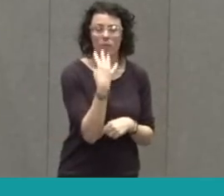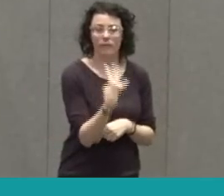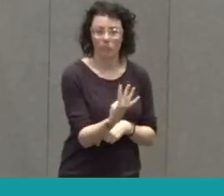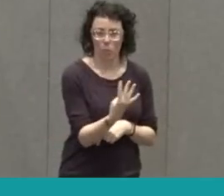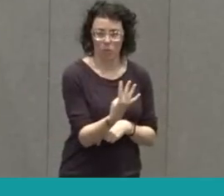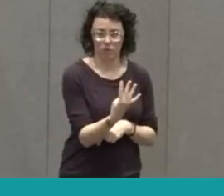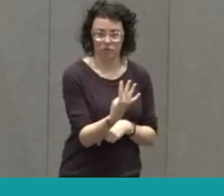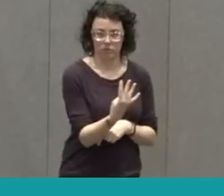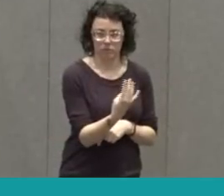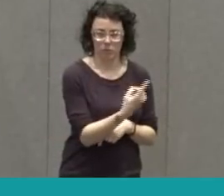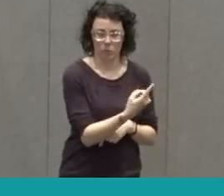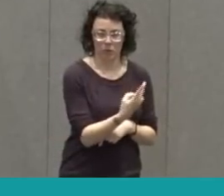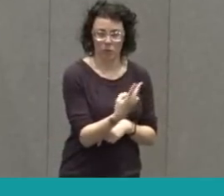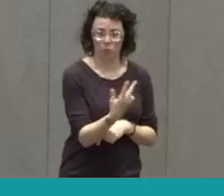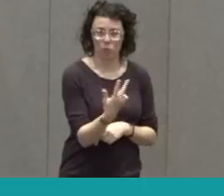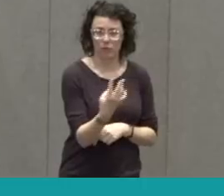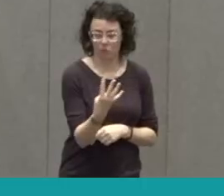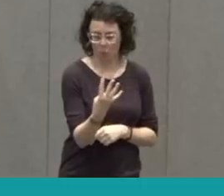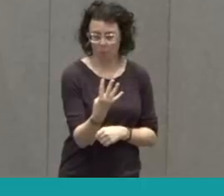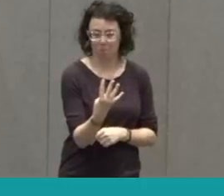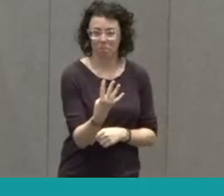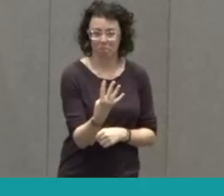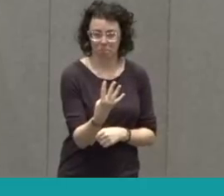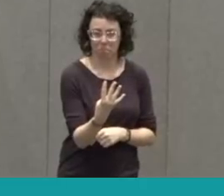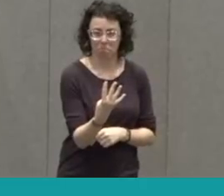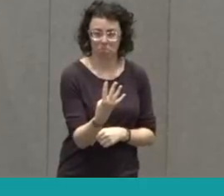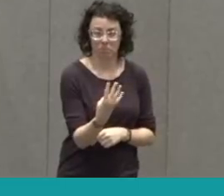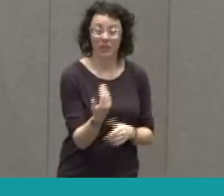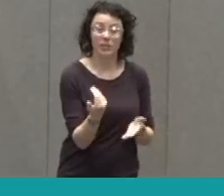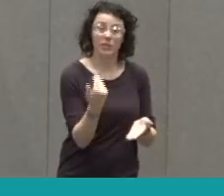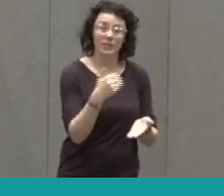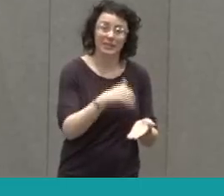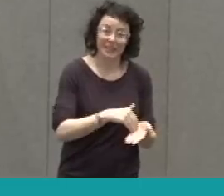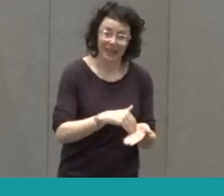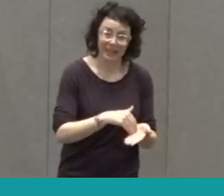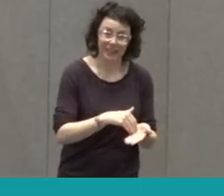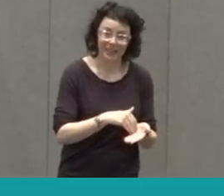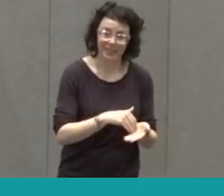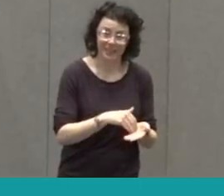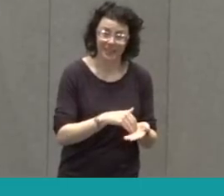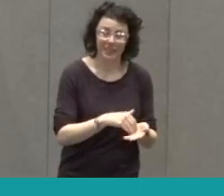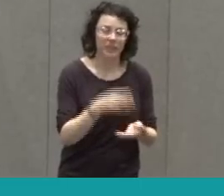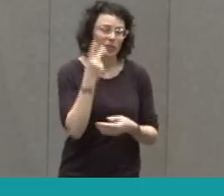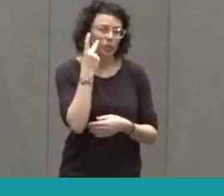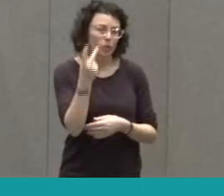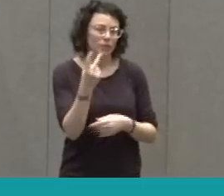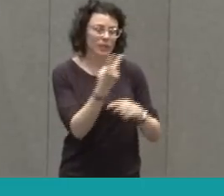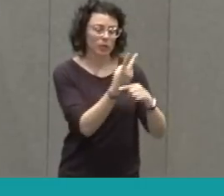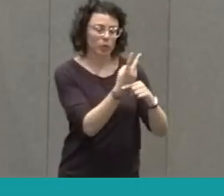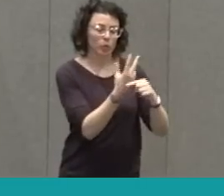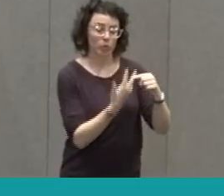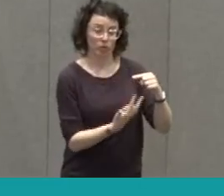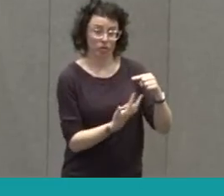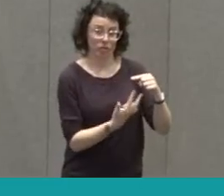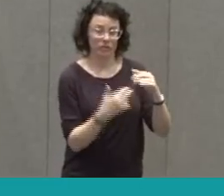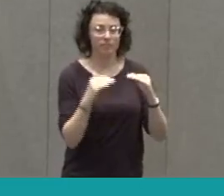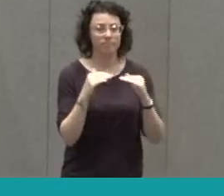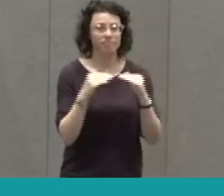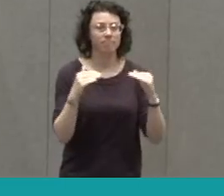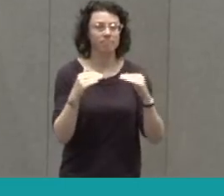2, 3, 4. So again, my 2/3 is equivalent to